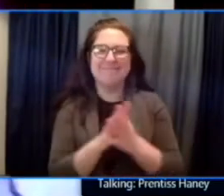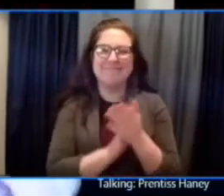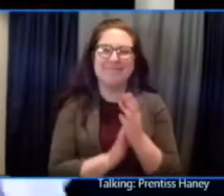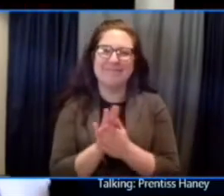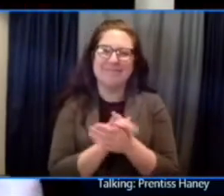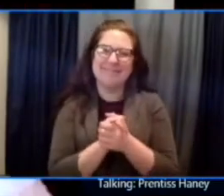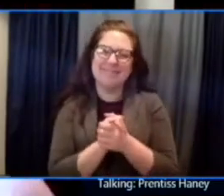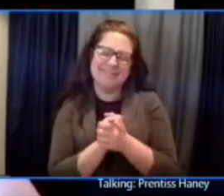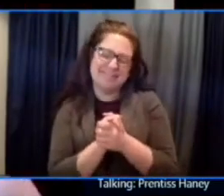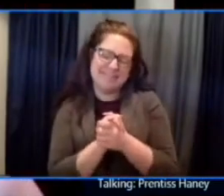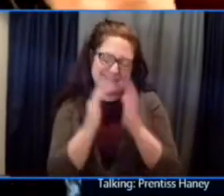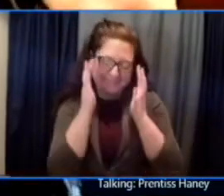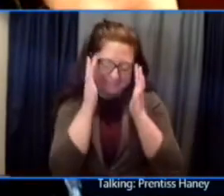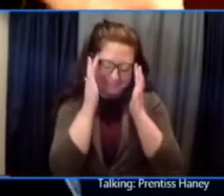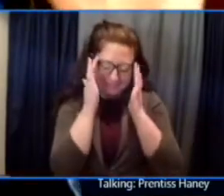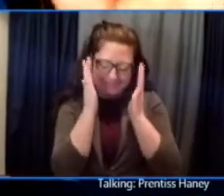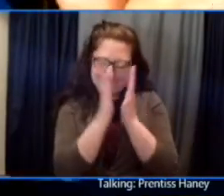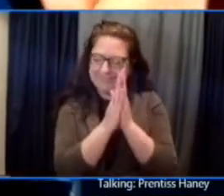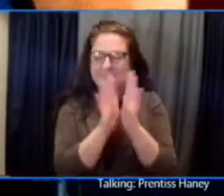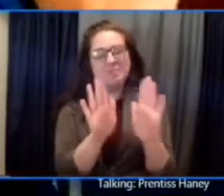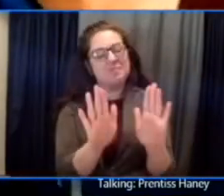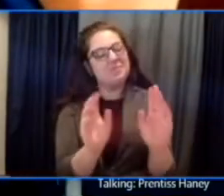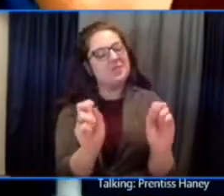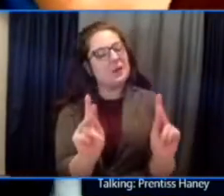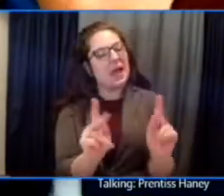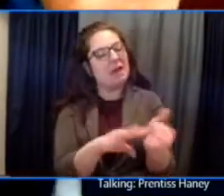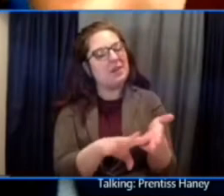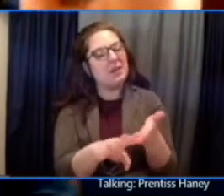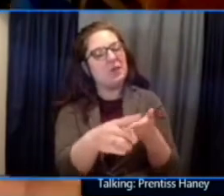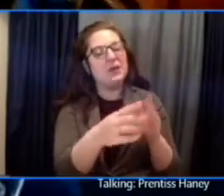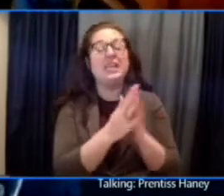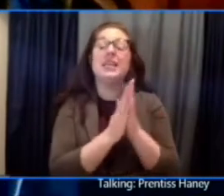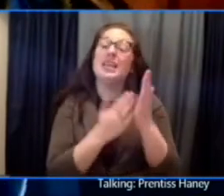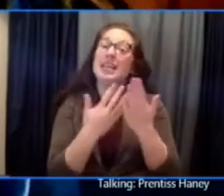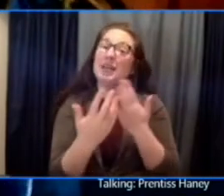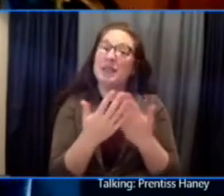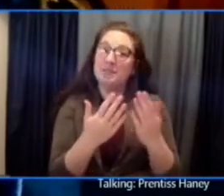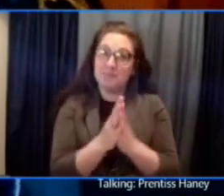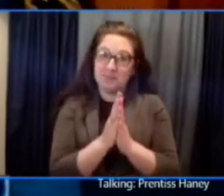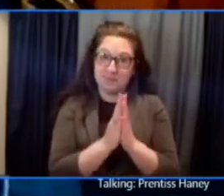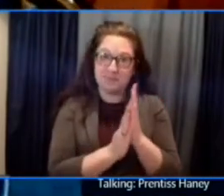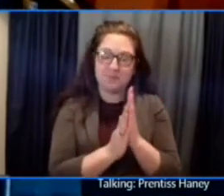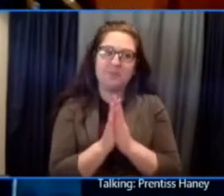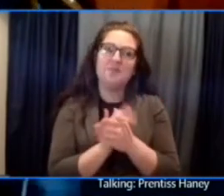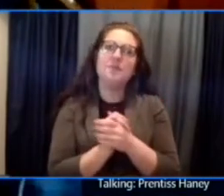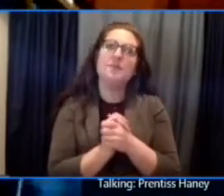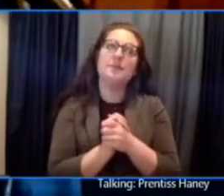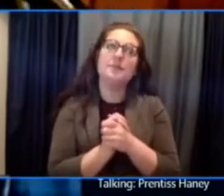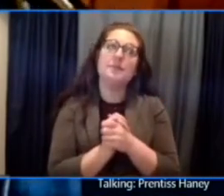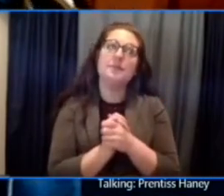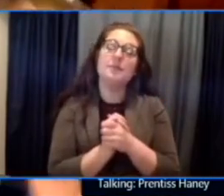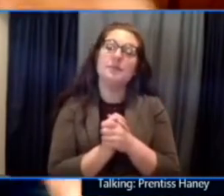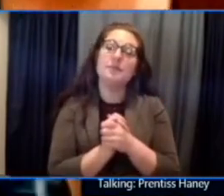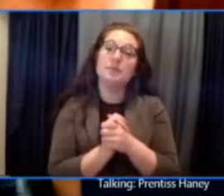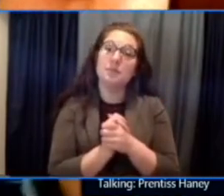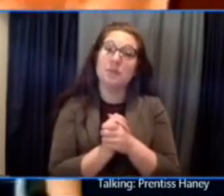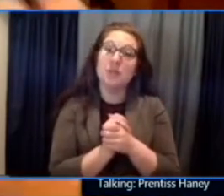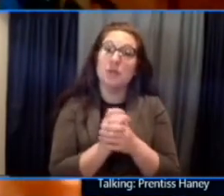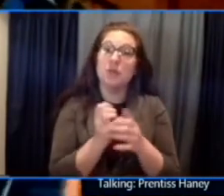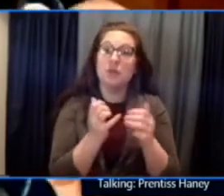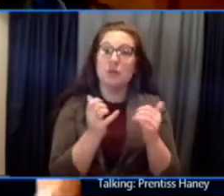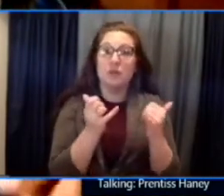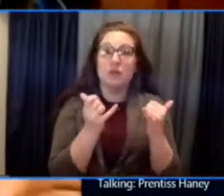and people were having fun, right? And they were singing karaoke, and you know, I like to sing. And one of the things that I